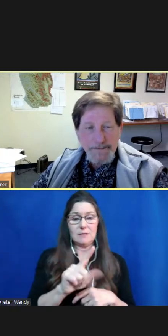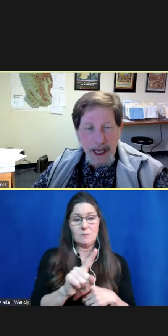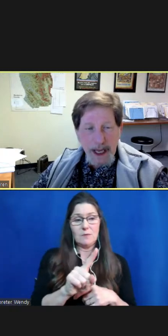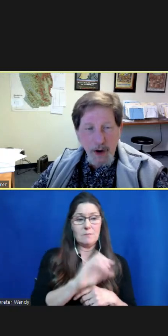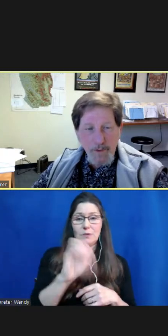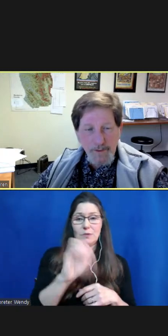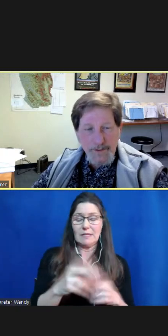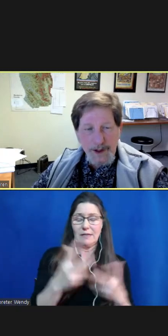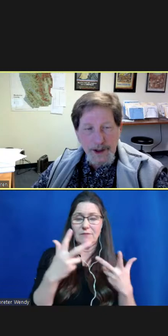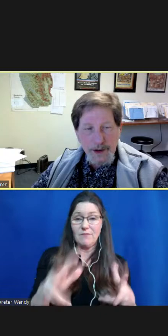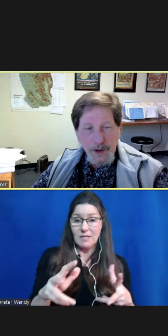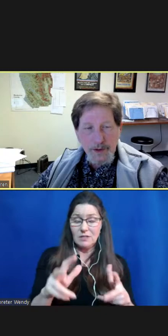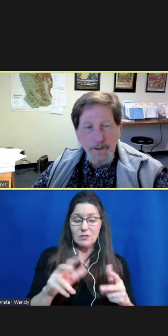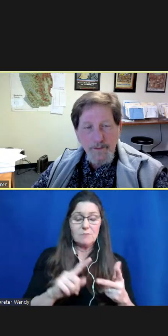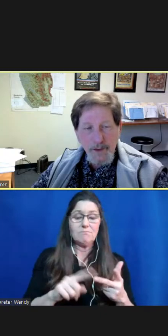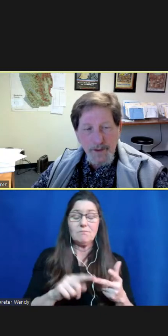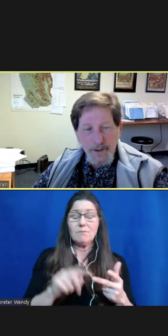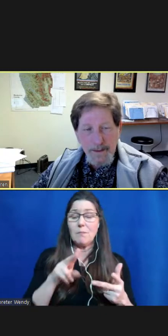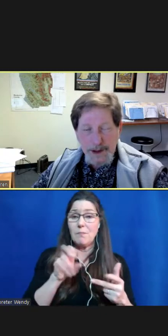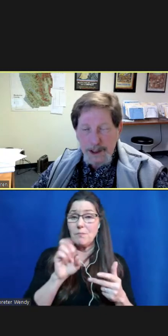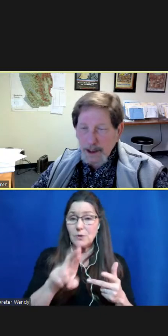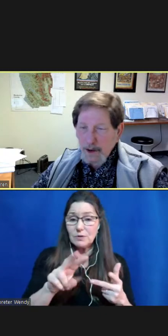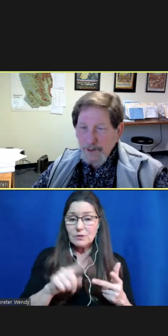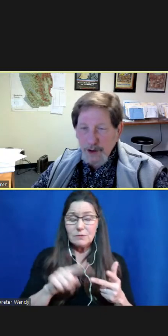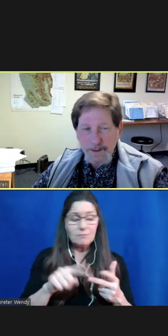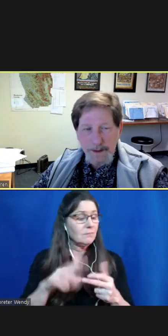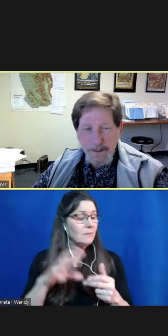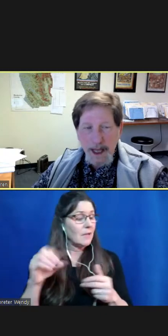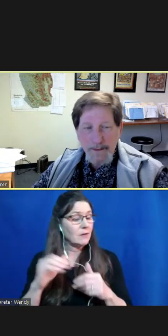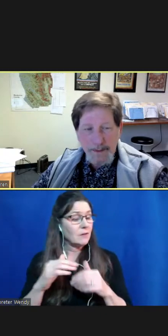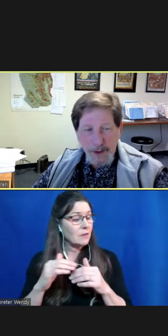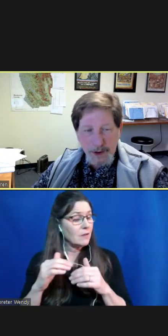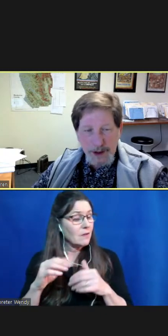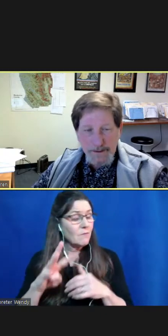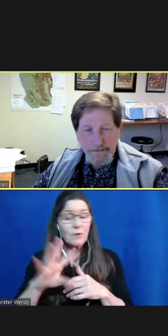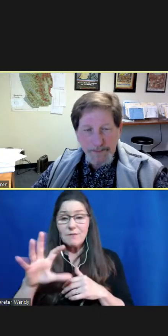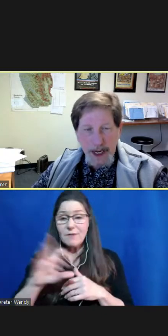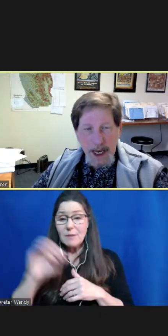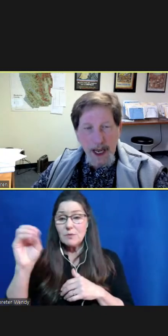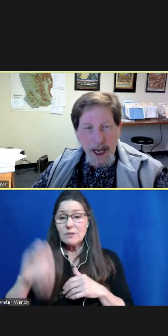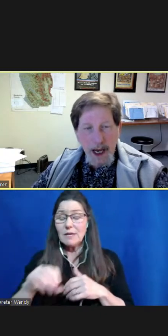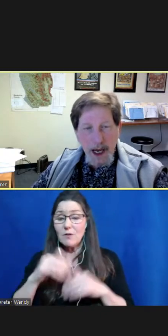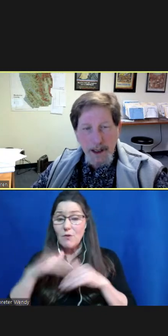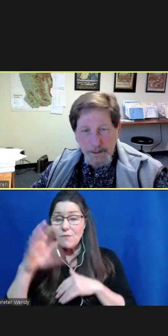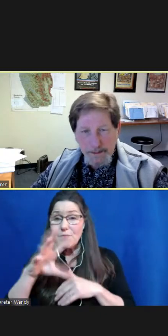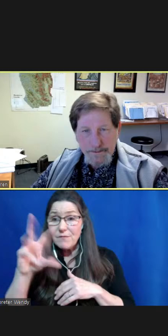boosters, and over 50 years old, 45% of those people have been boosted.